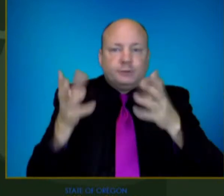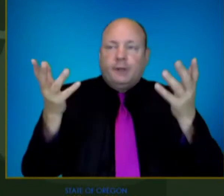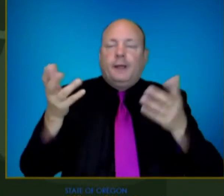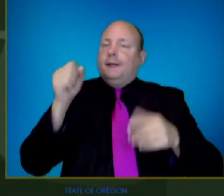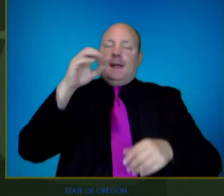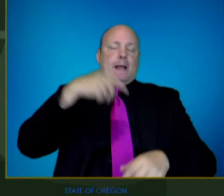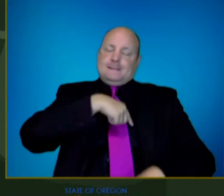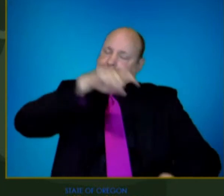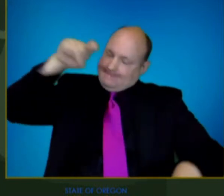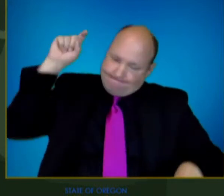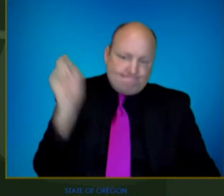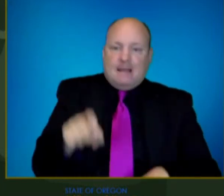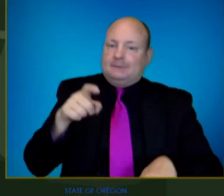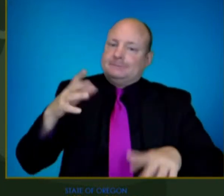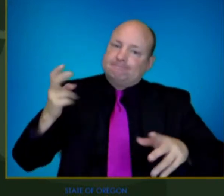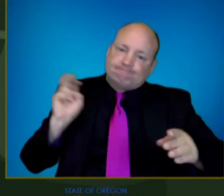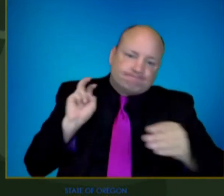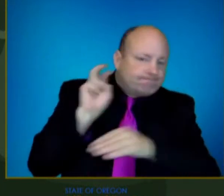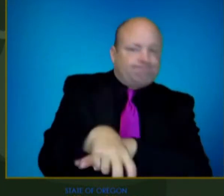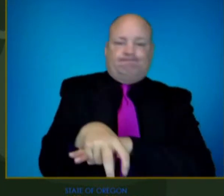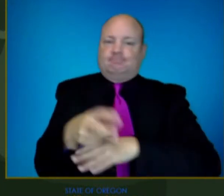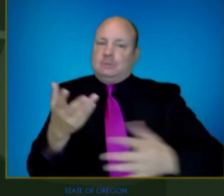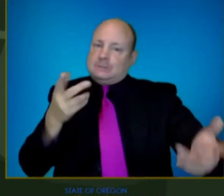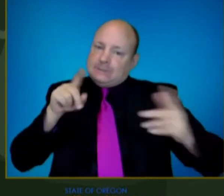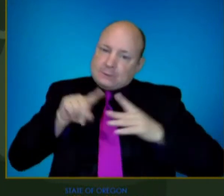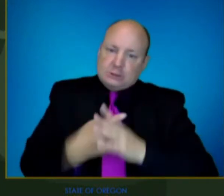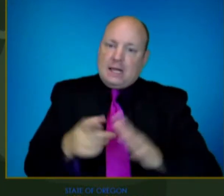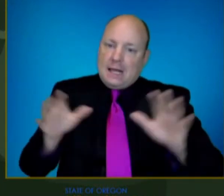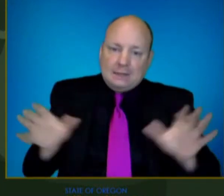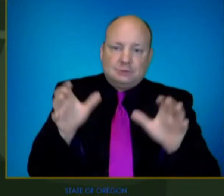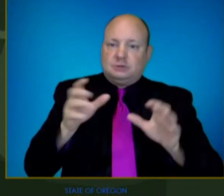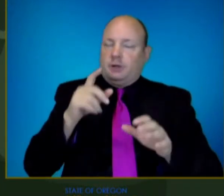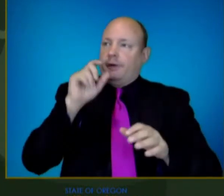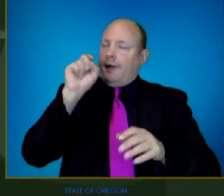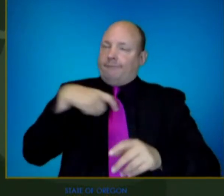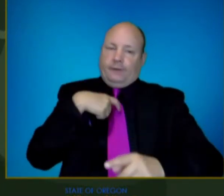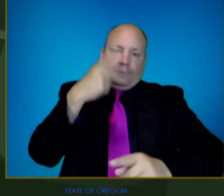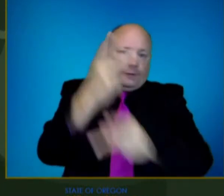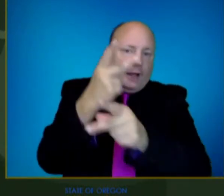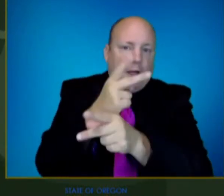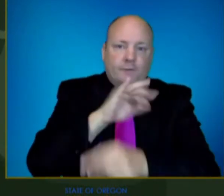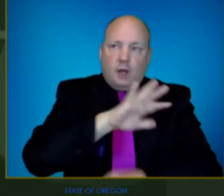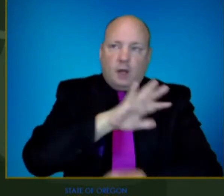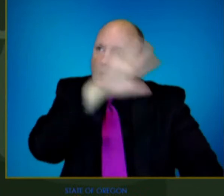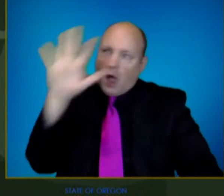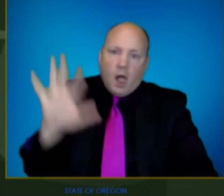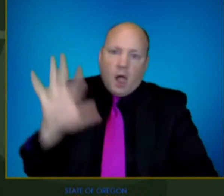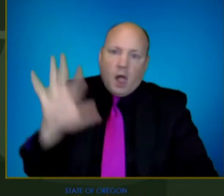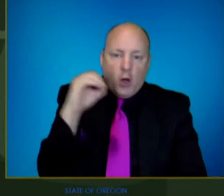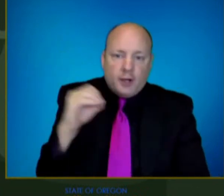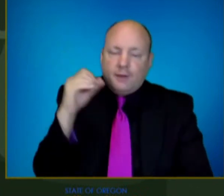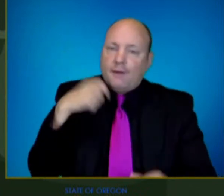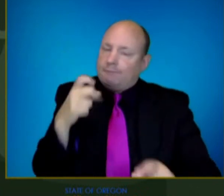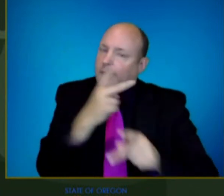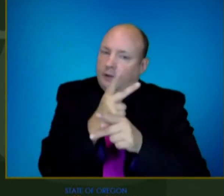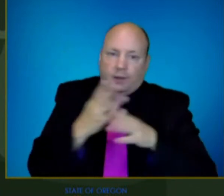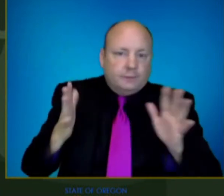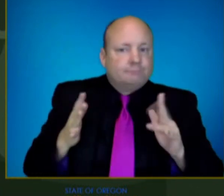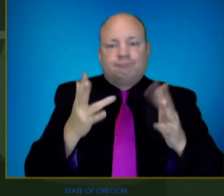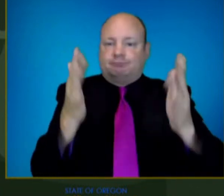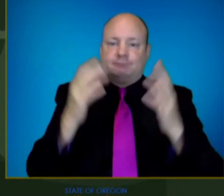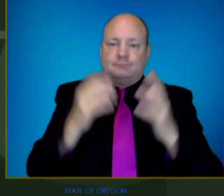Oregonians' healthcare needs. And frankly, I'm absolutely committed to keeping our schools open and